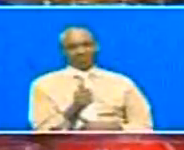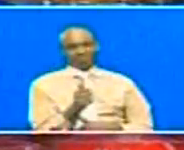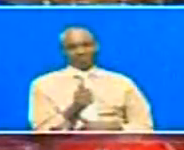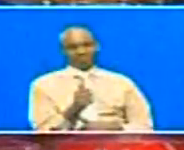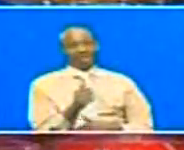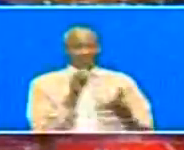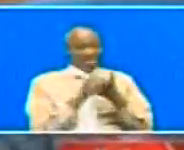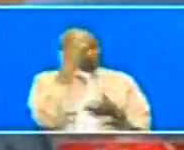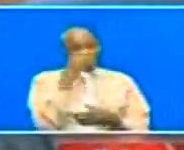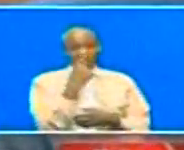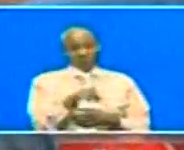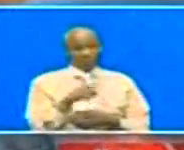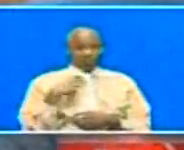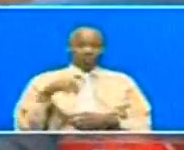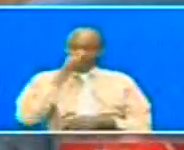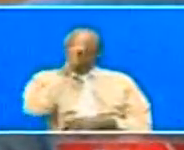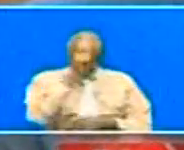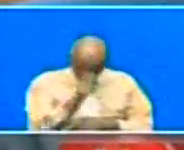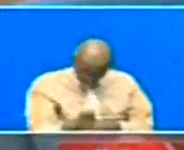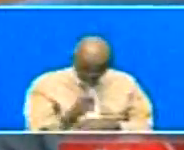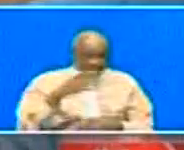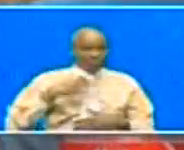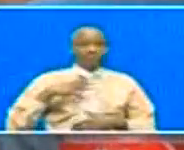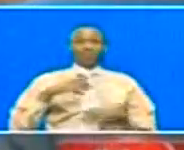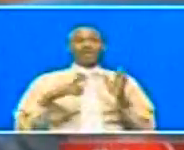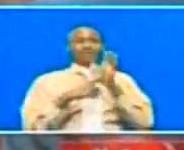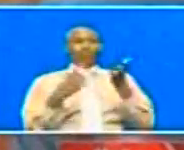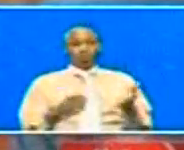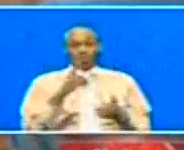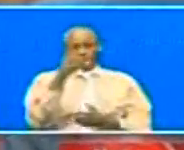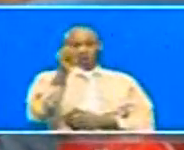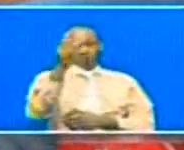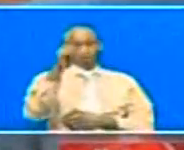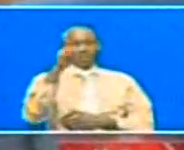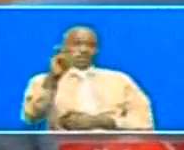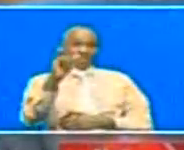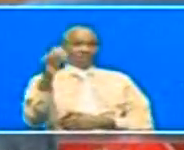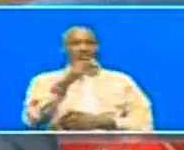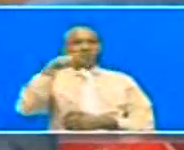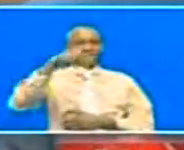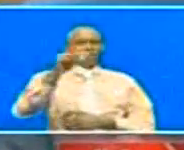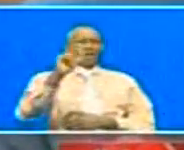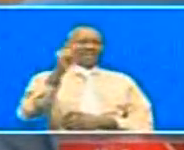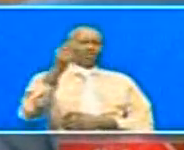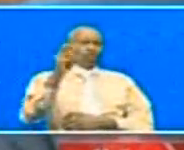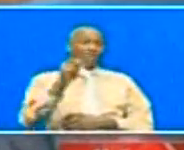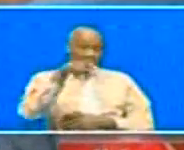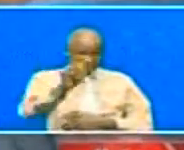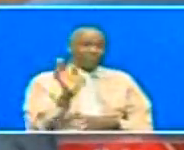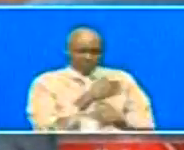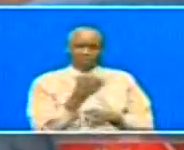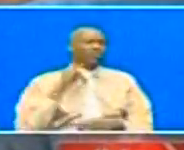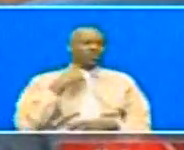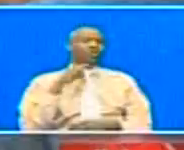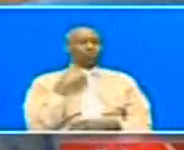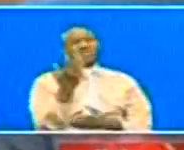That's why we respect people. We respect people like Dolly Parton, who have been at it since eternity.